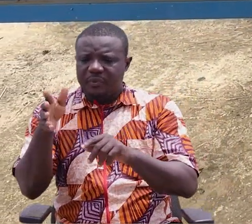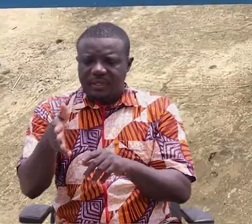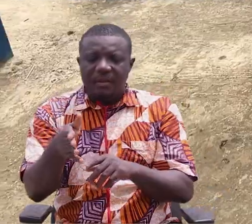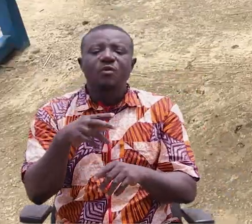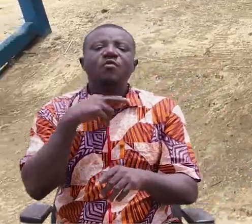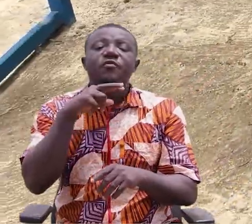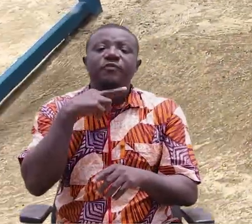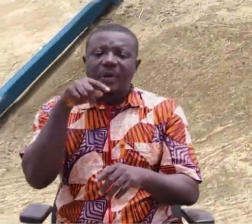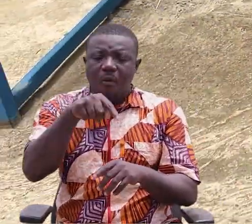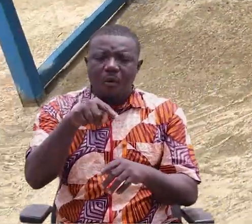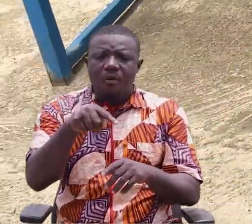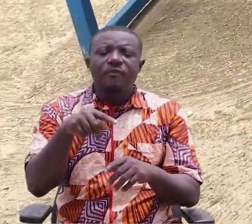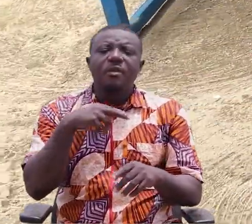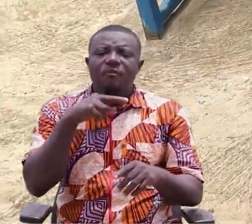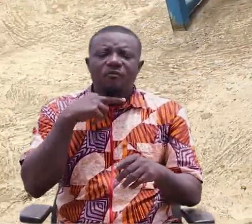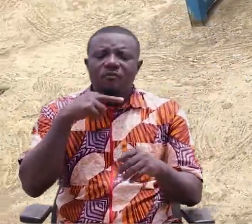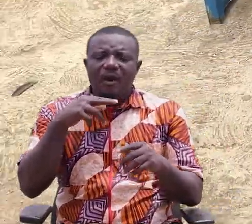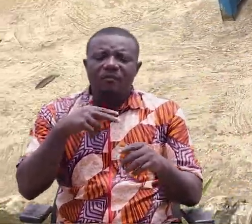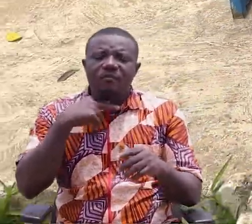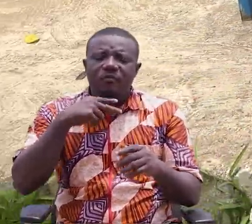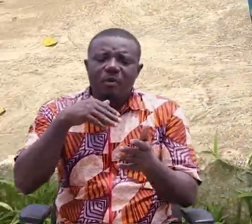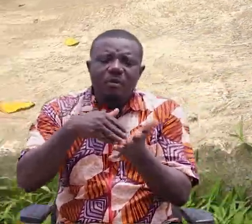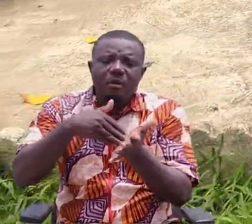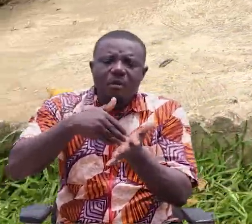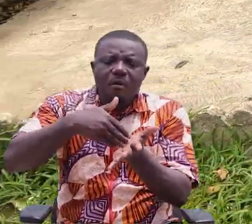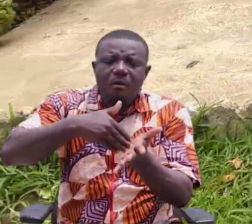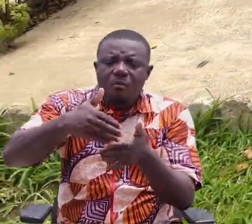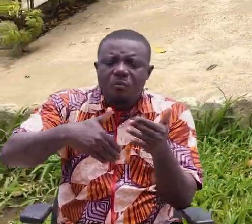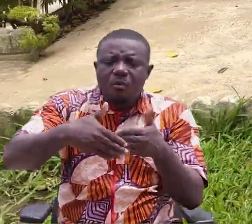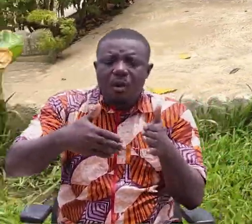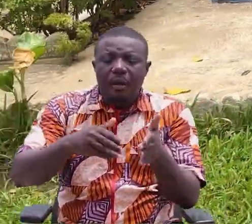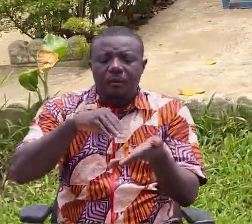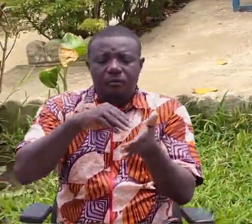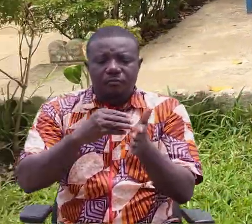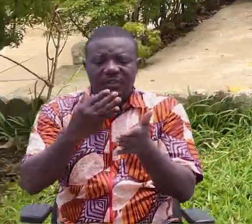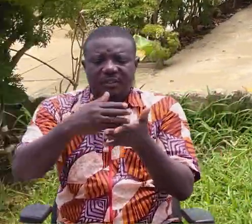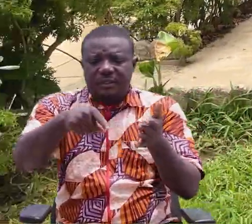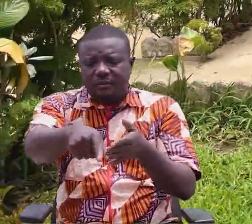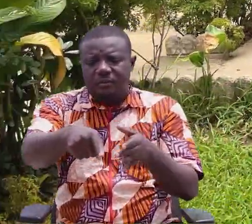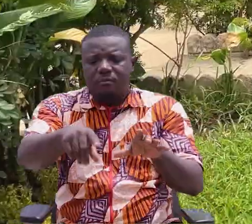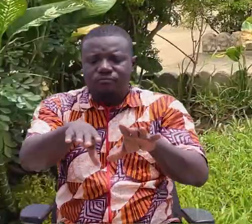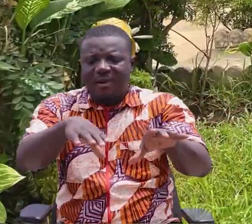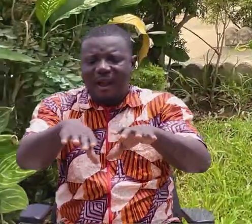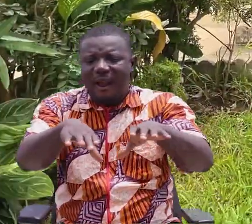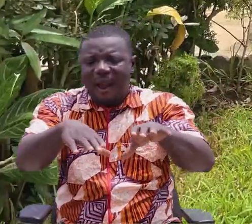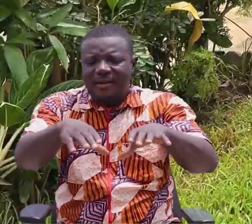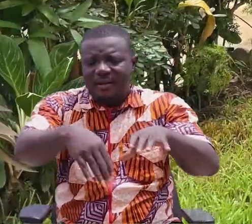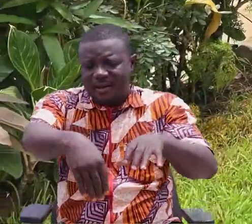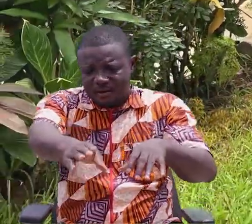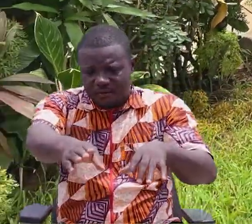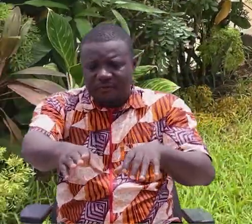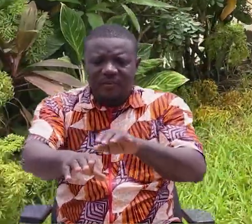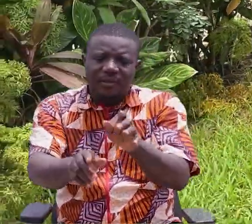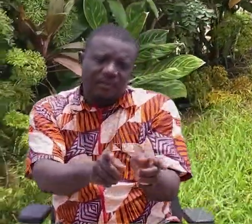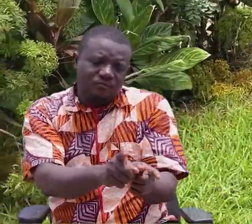beeps continuously, it means that the thing is static. When it beeps for a long time, then it means that the object is a moving object. So you